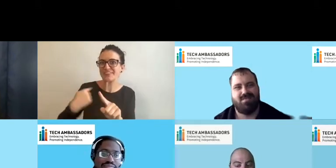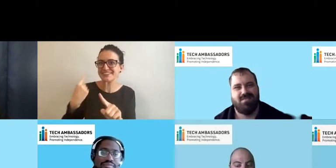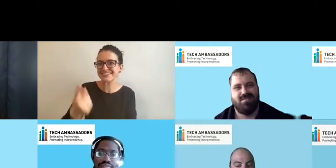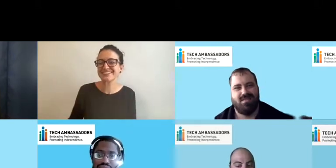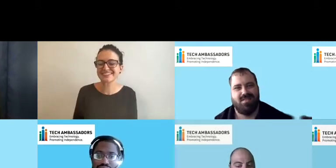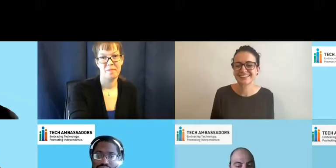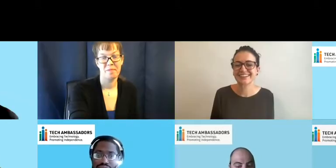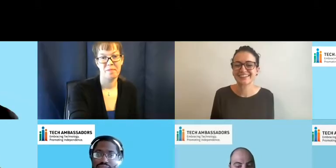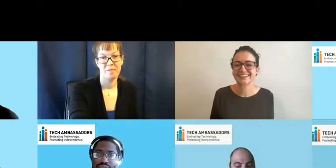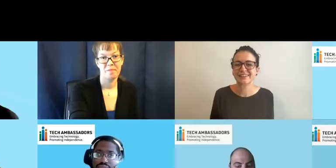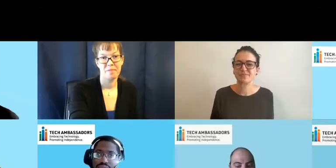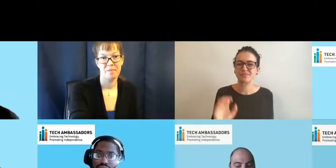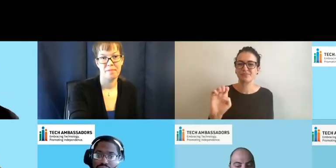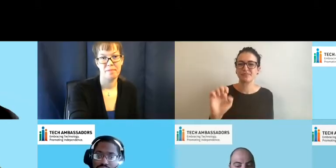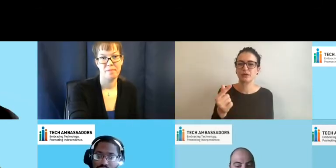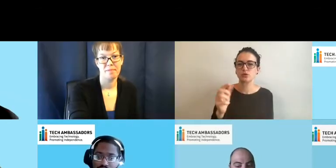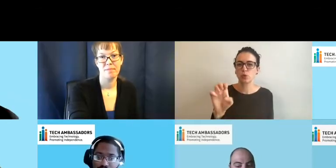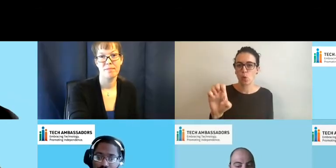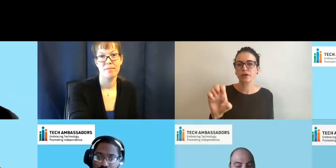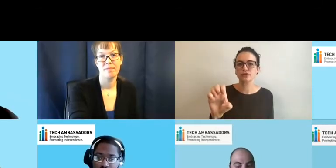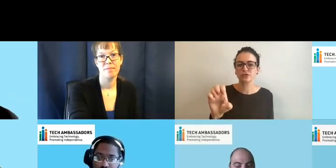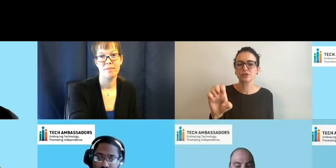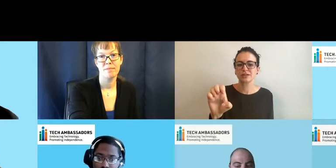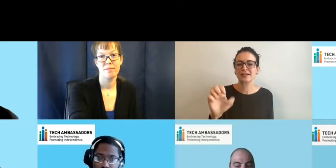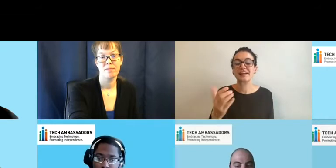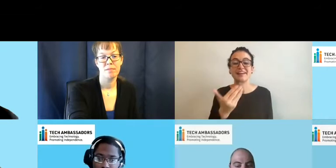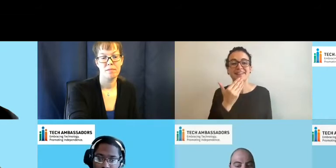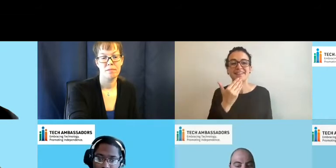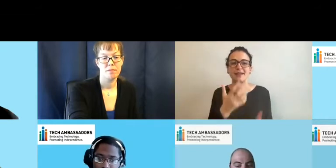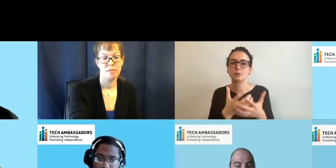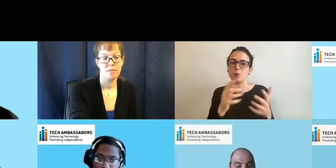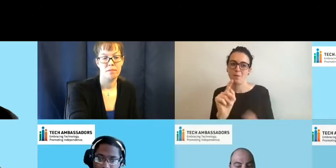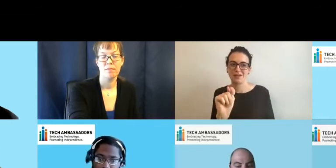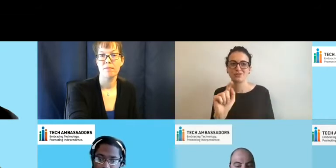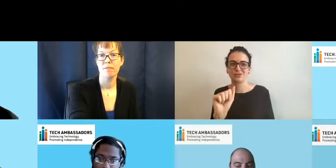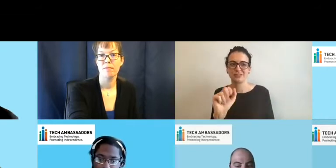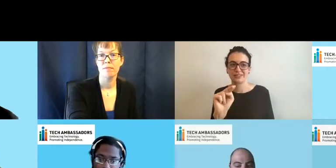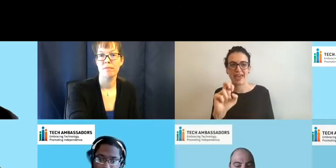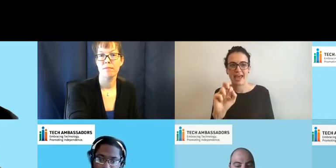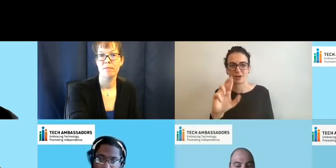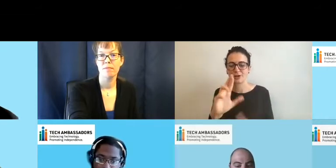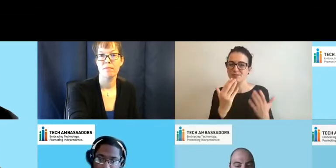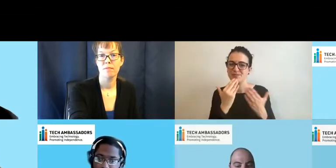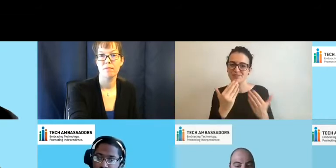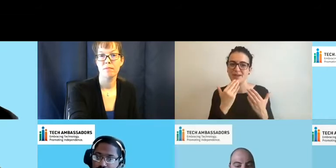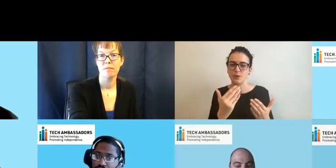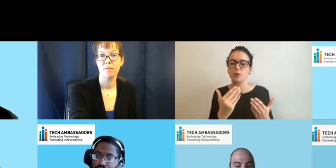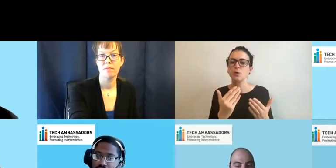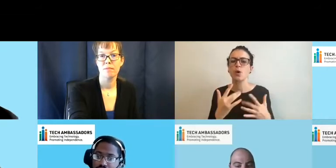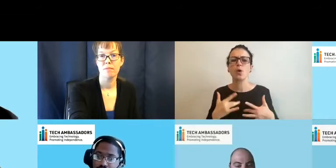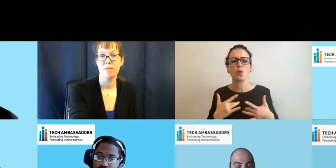All right. Thank you so much, Tanner. Tanner. You're welcome. We've really enjoyed you. Hey, what is, what is the progress on the ACE site? that